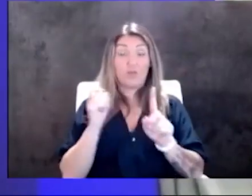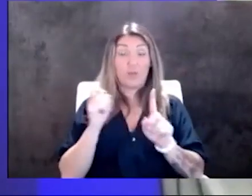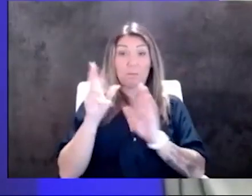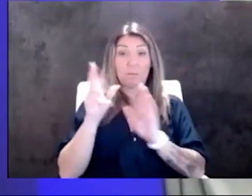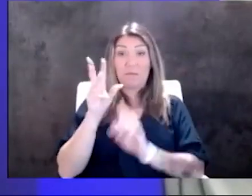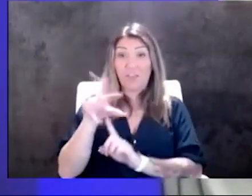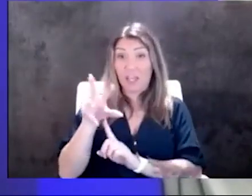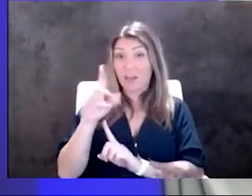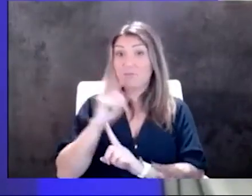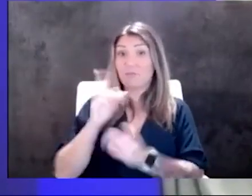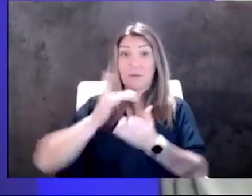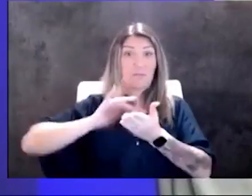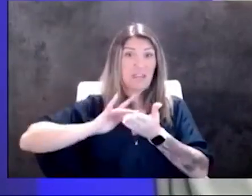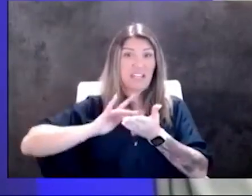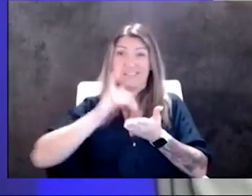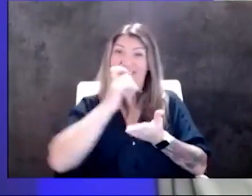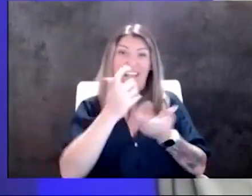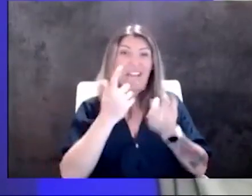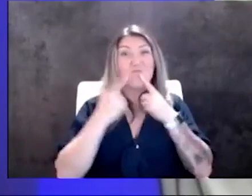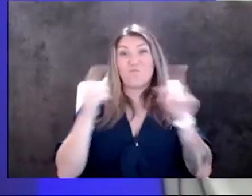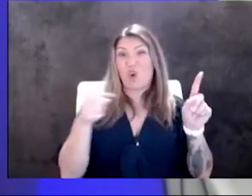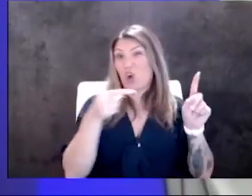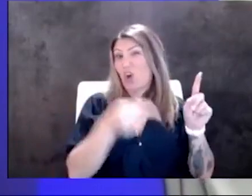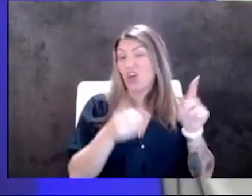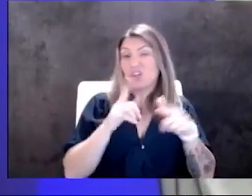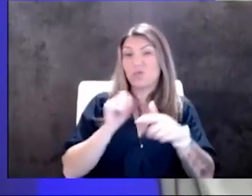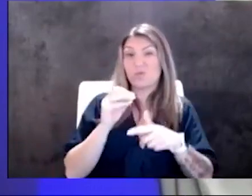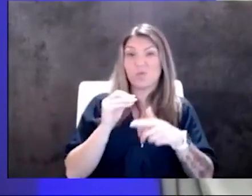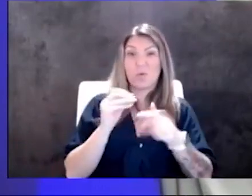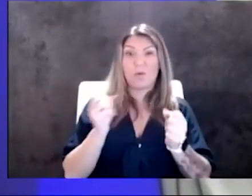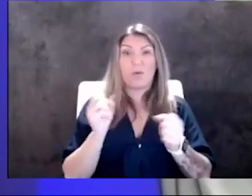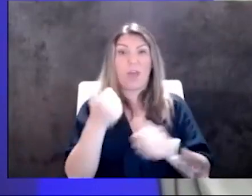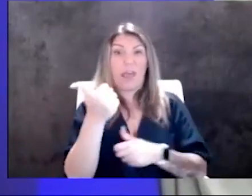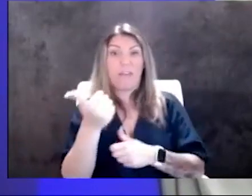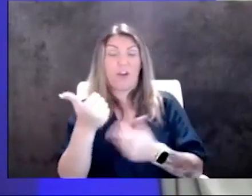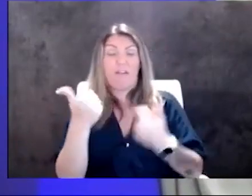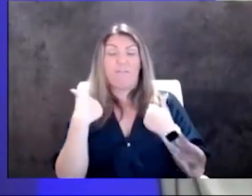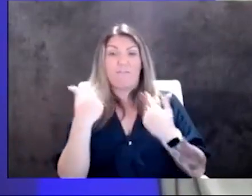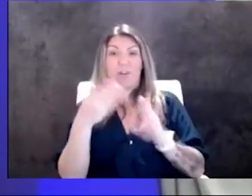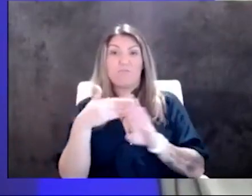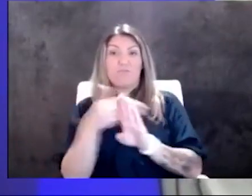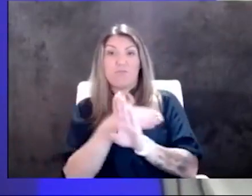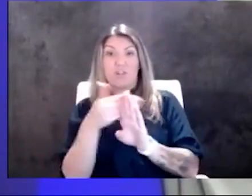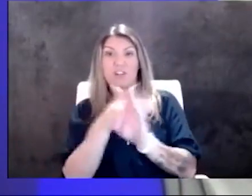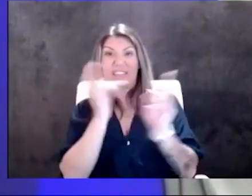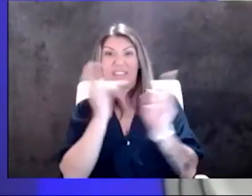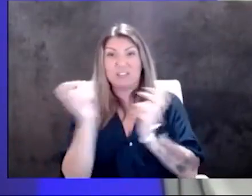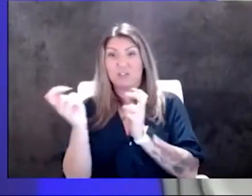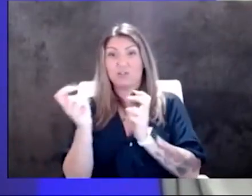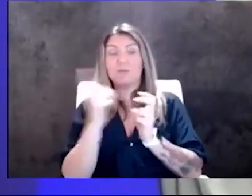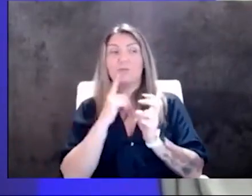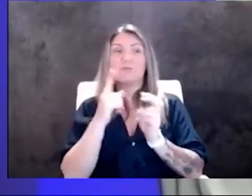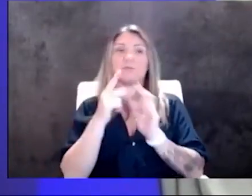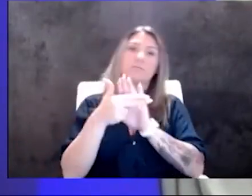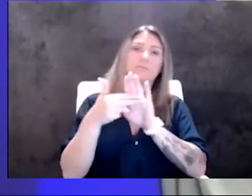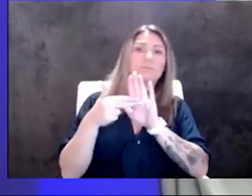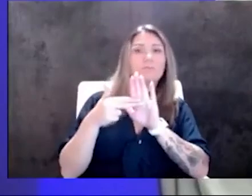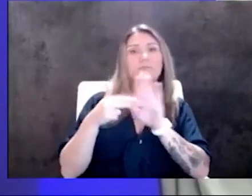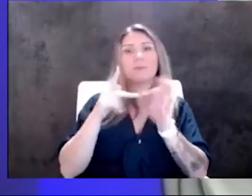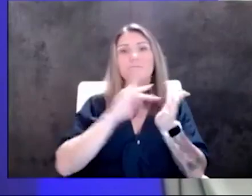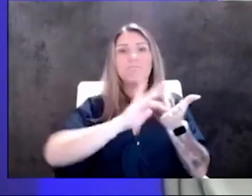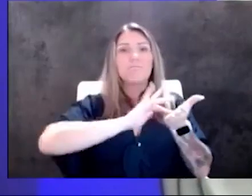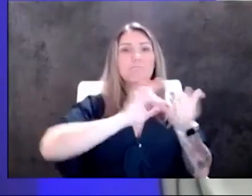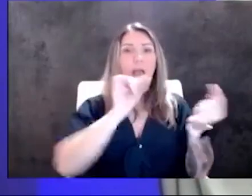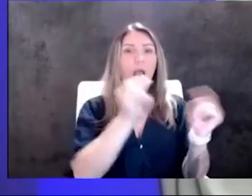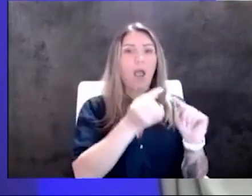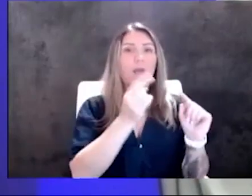really weren't working for him. And then a lot of patients have these comorbidities, and really, I think, the stigma of opioid abuse is probably a little bit overplayed,